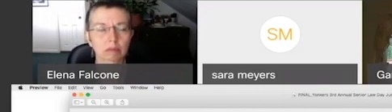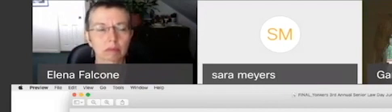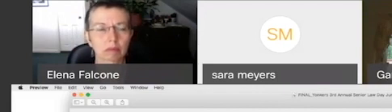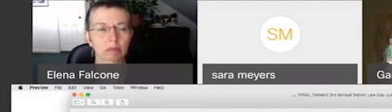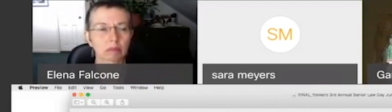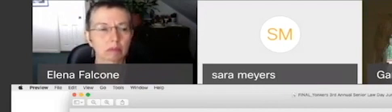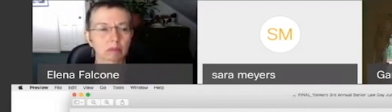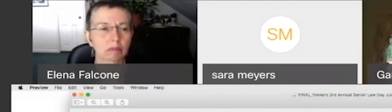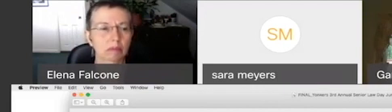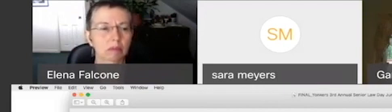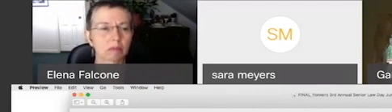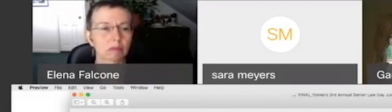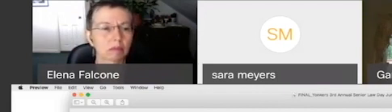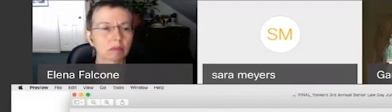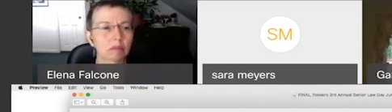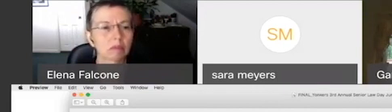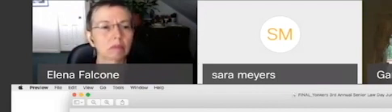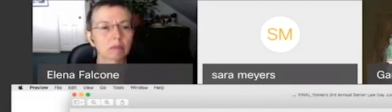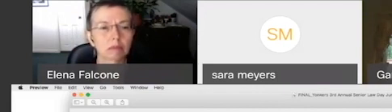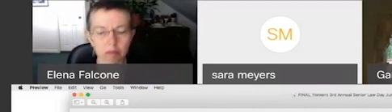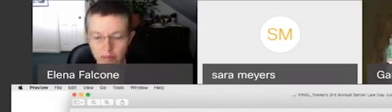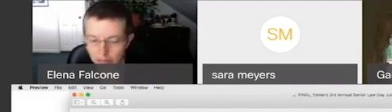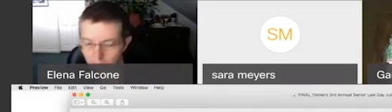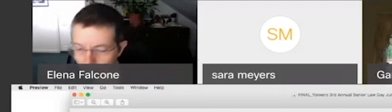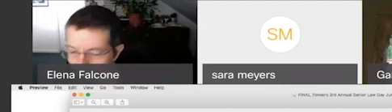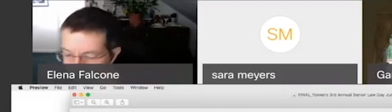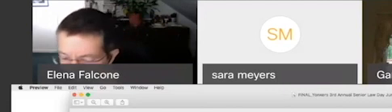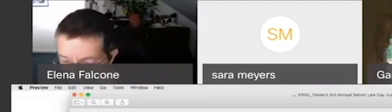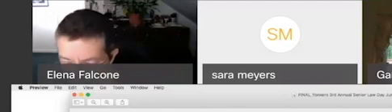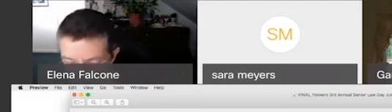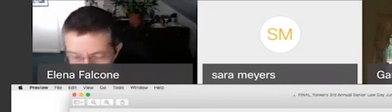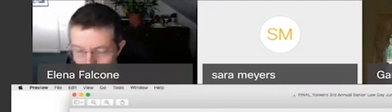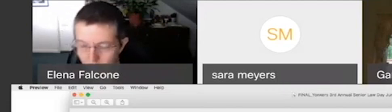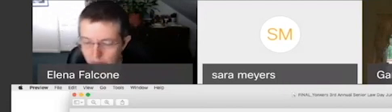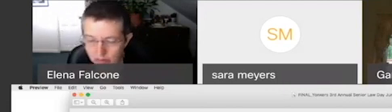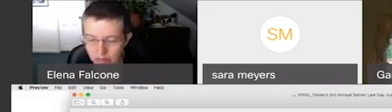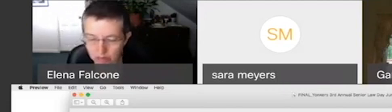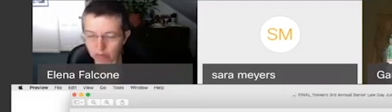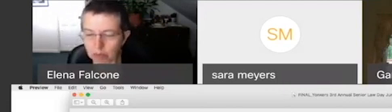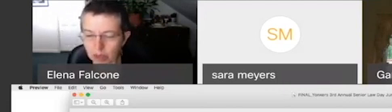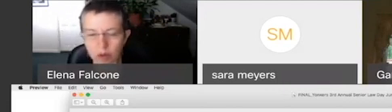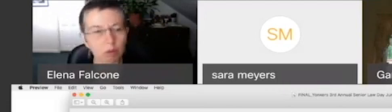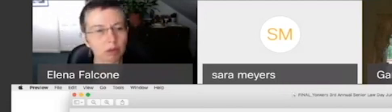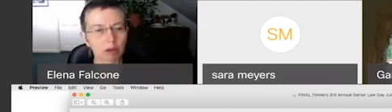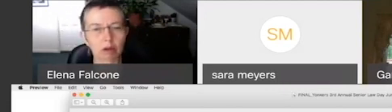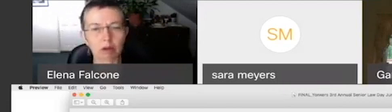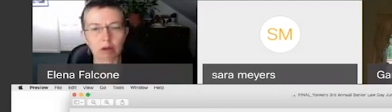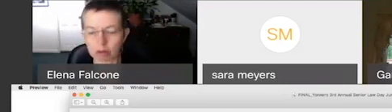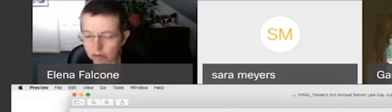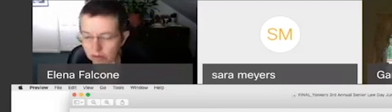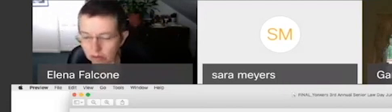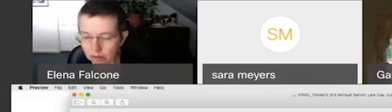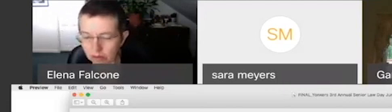it was a pretty major change this year. So these are the four main changes, okay? There are now